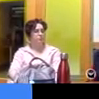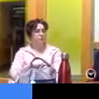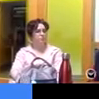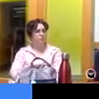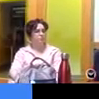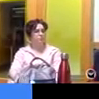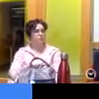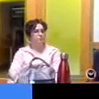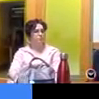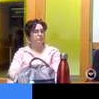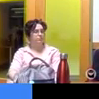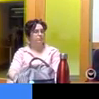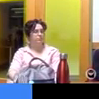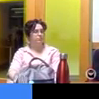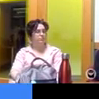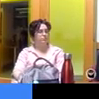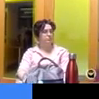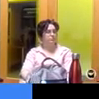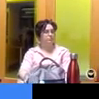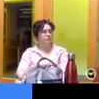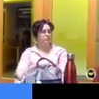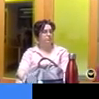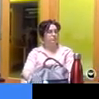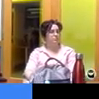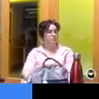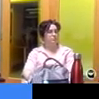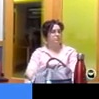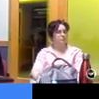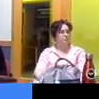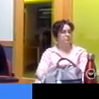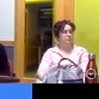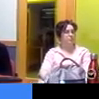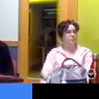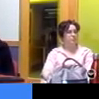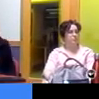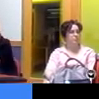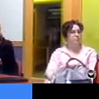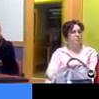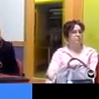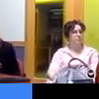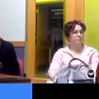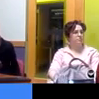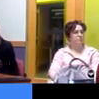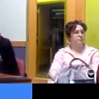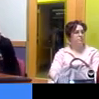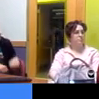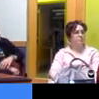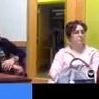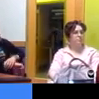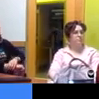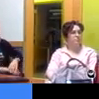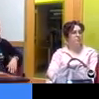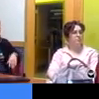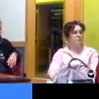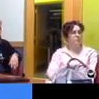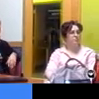and reproductive health information. Some of our sites offer primary care. We offer gender-affirming hormone care. We